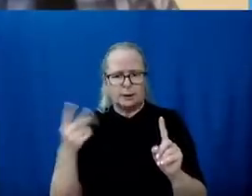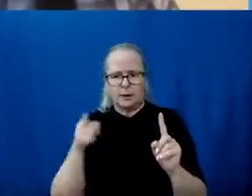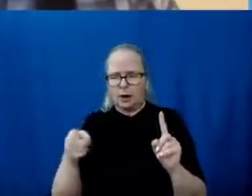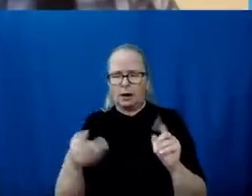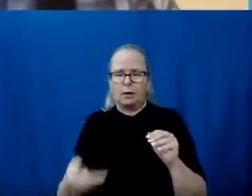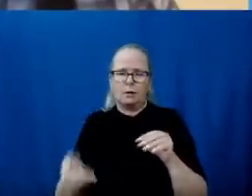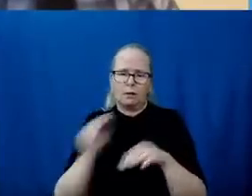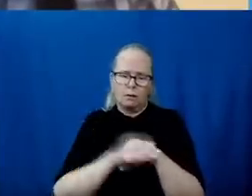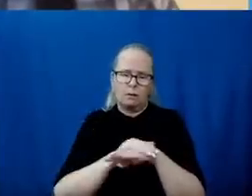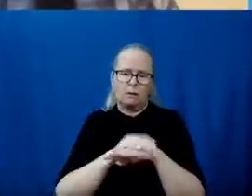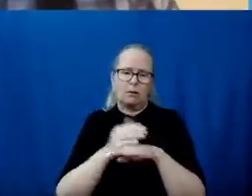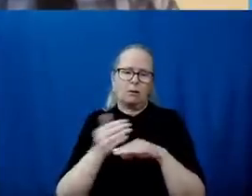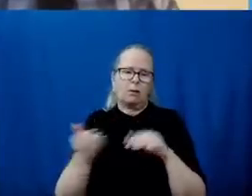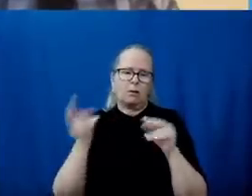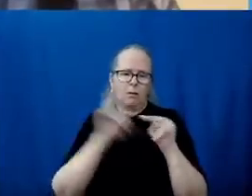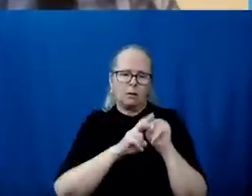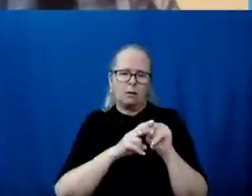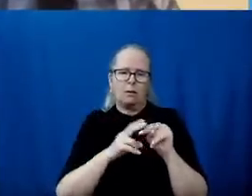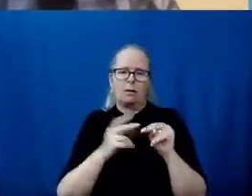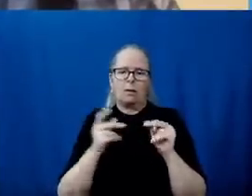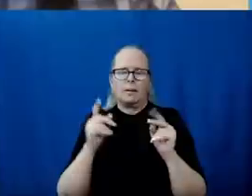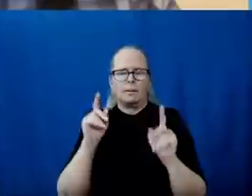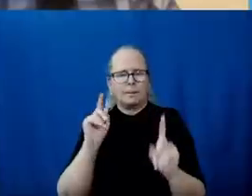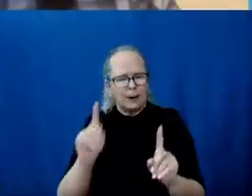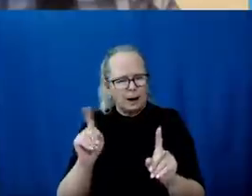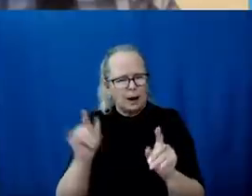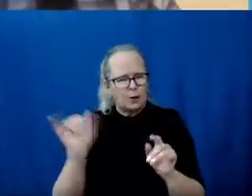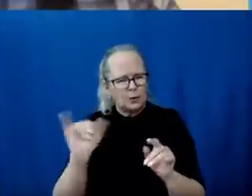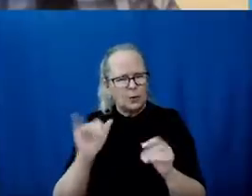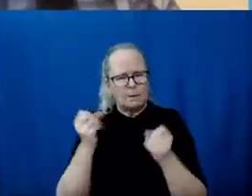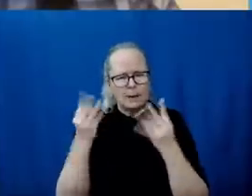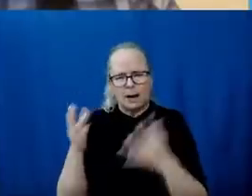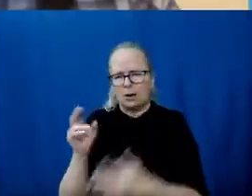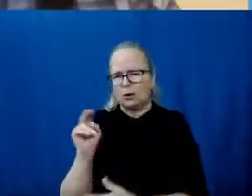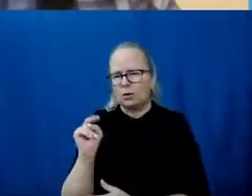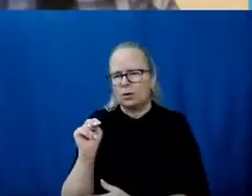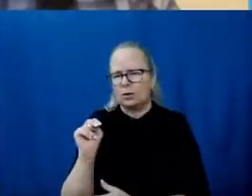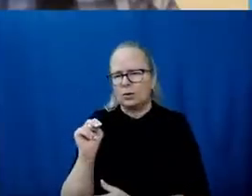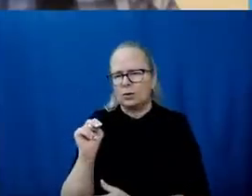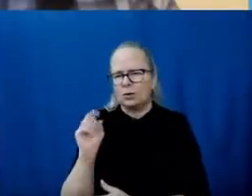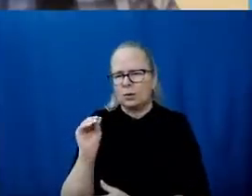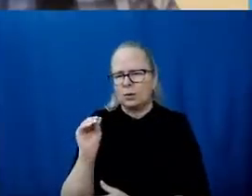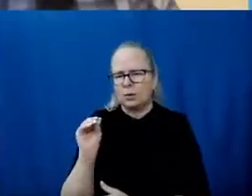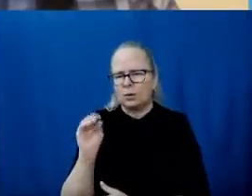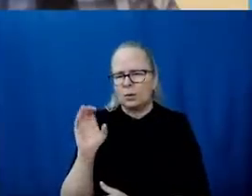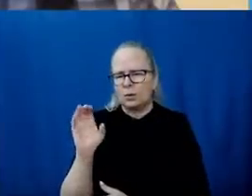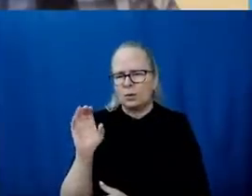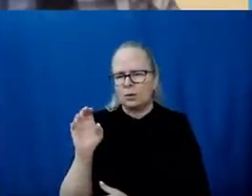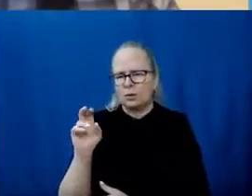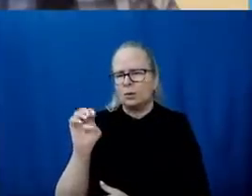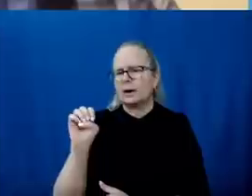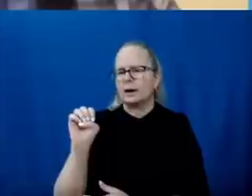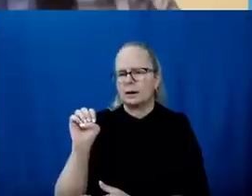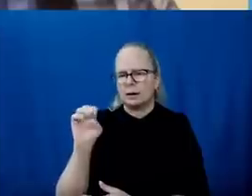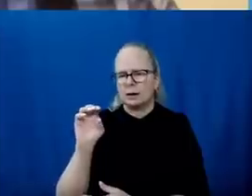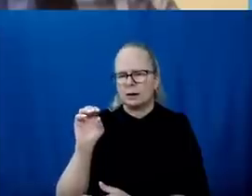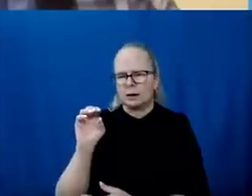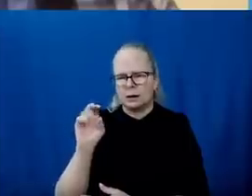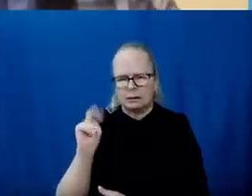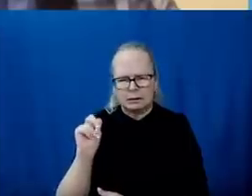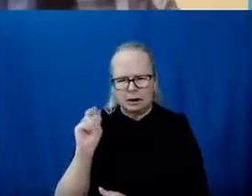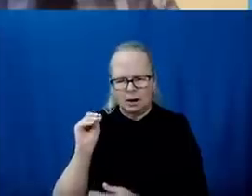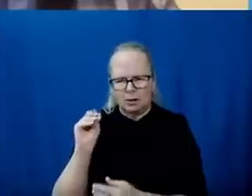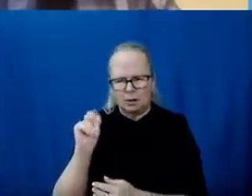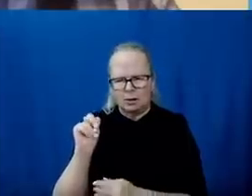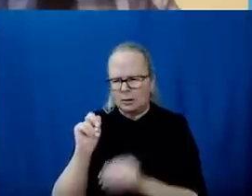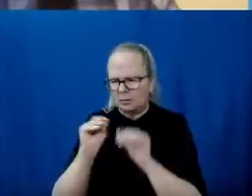increase in proportion to the number of patients admitted, if there were clusters of nosocomial transmission or even outbreaks of one